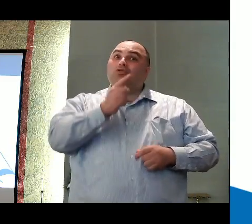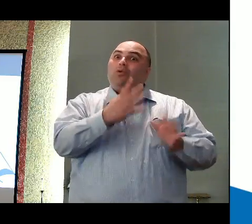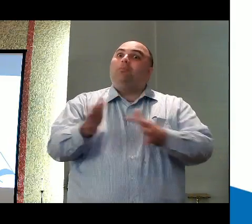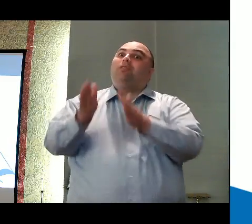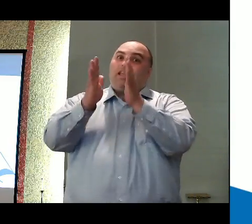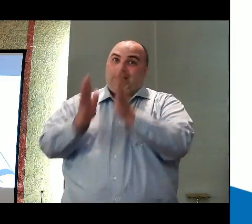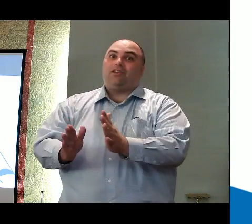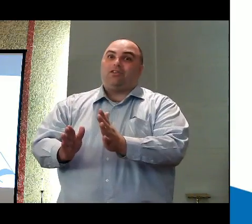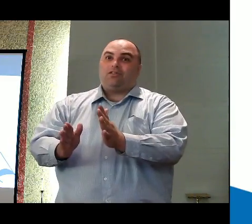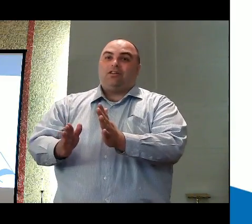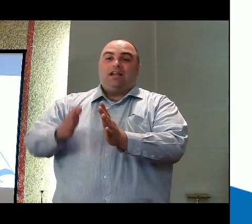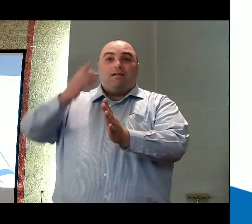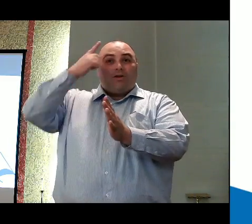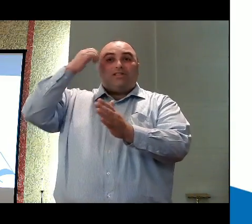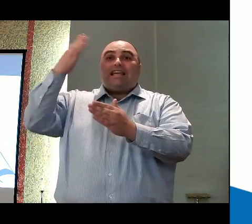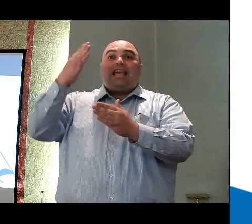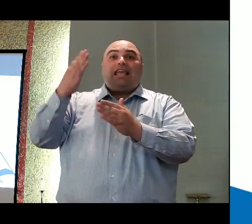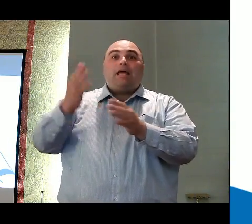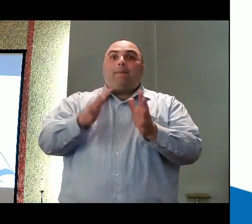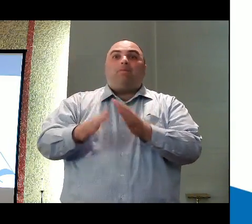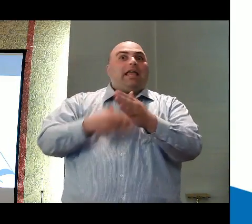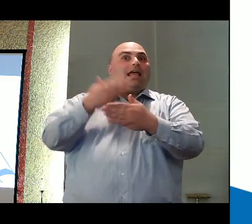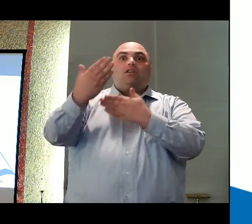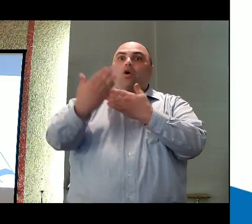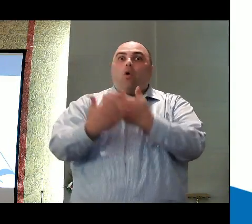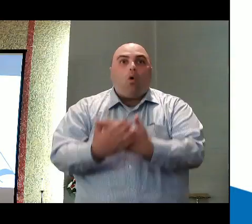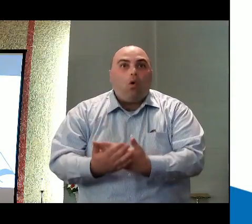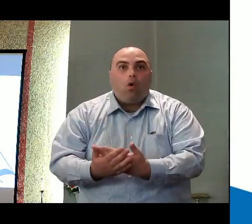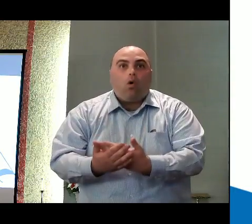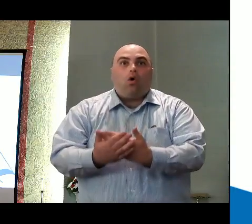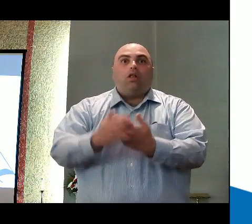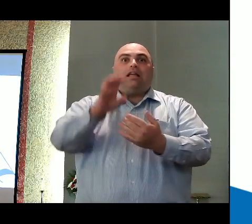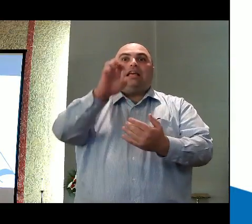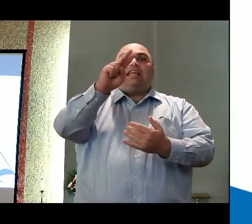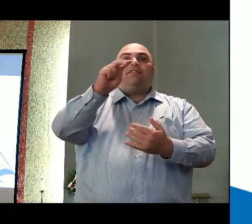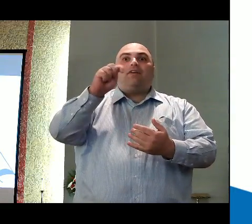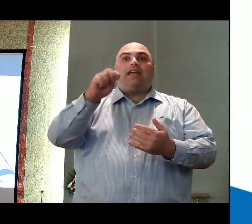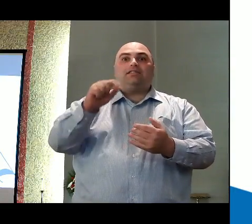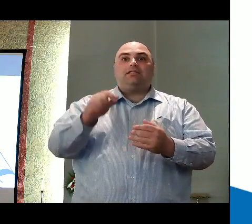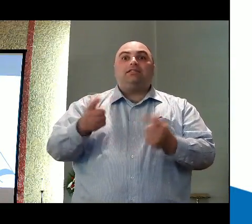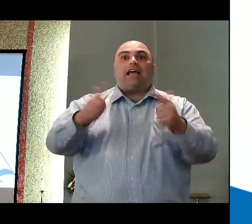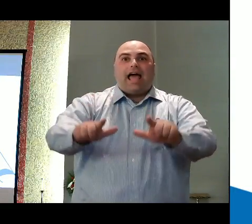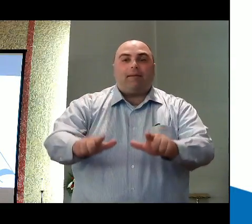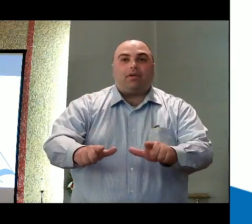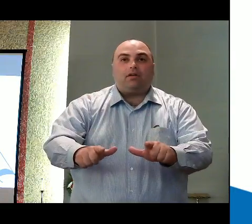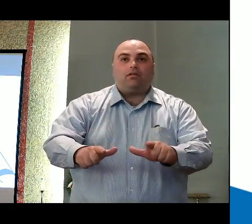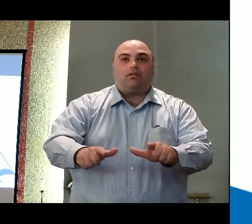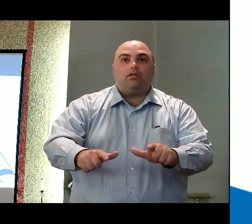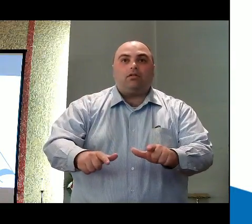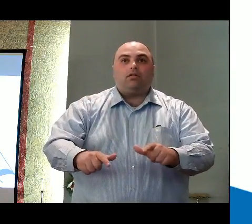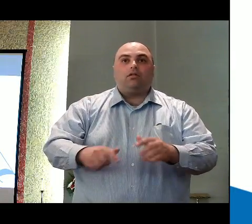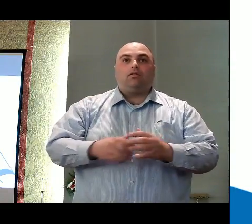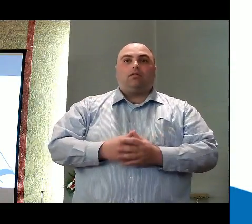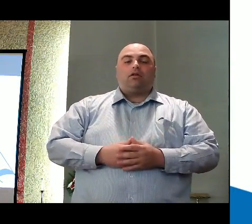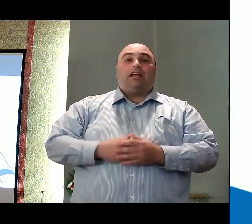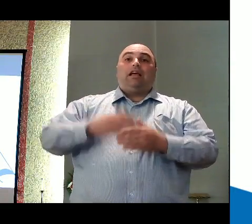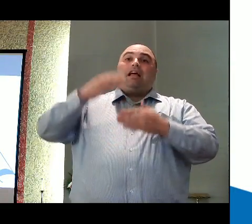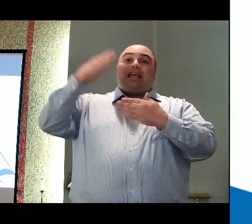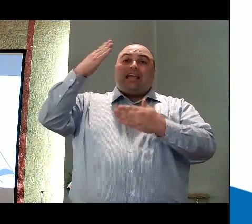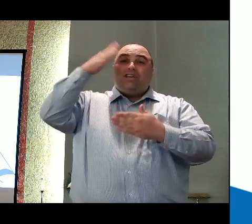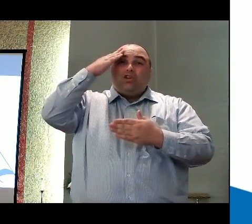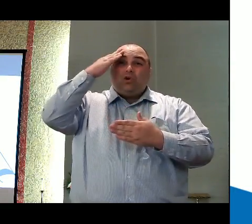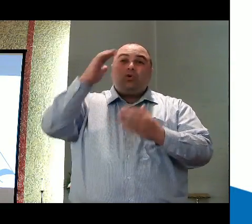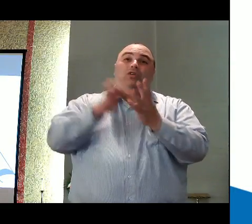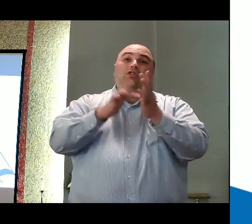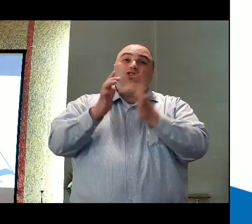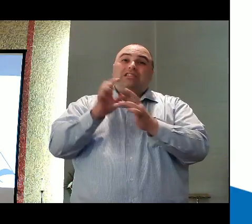his plan of salvation for mankind come to full fruition. I imagine that the angels were rejoicing in that moment of Jesus' death, because